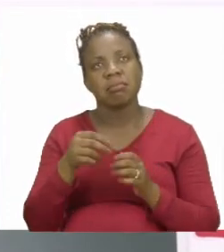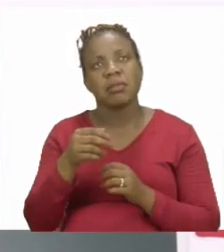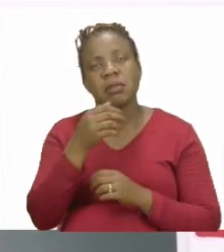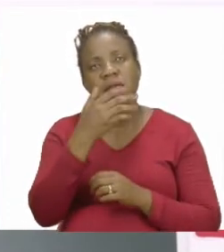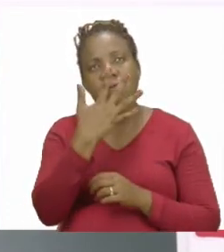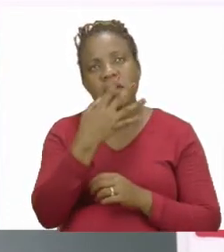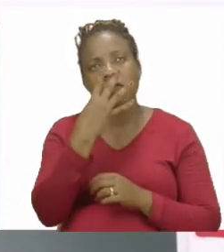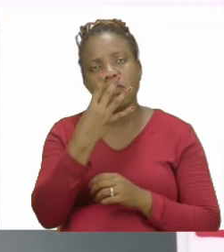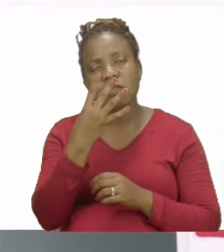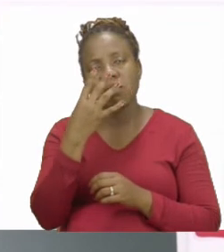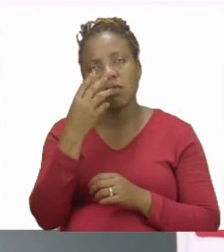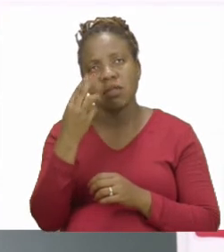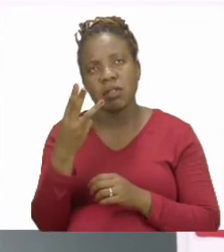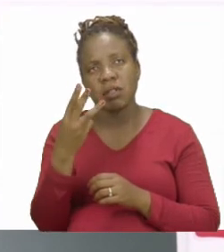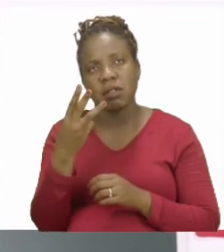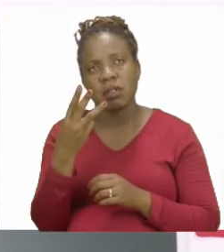sum is